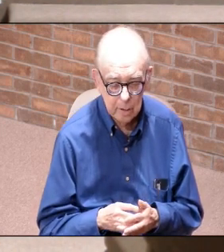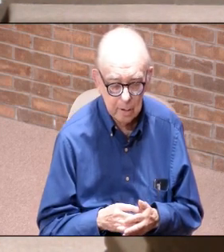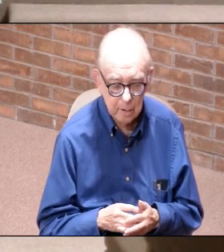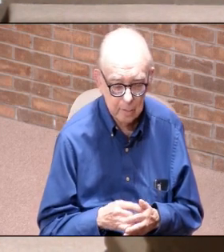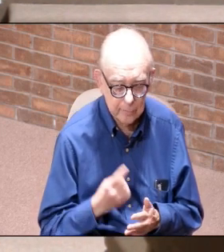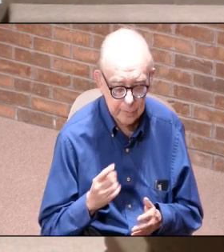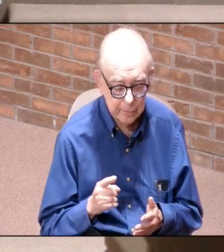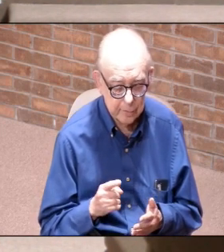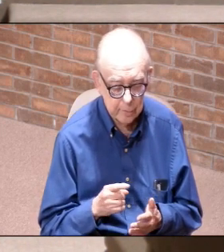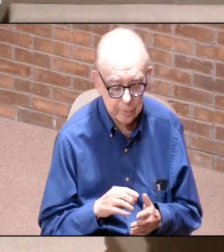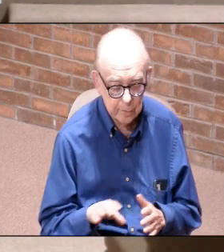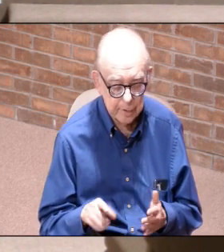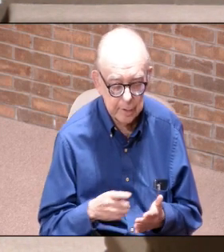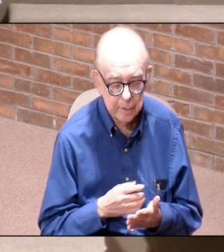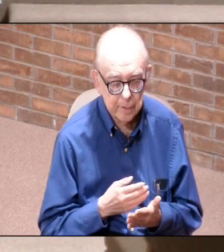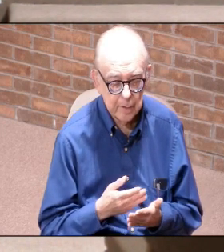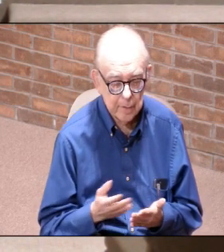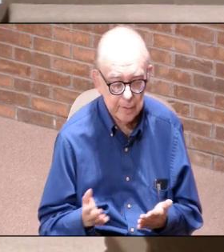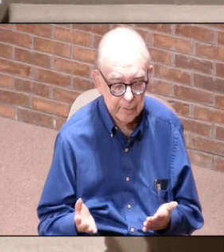for doing these,